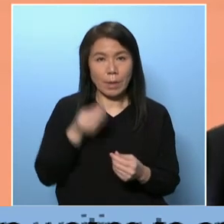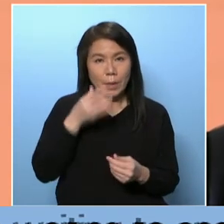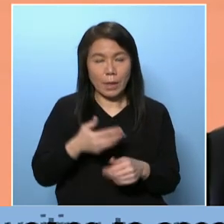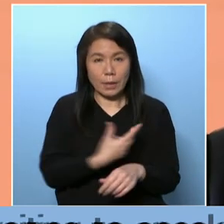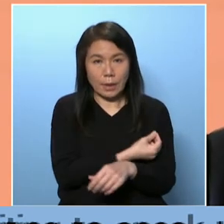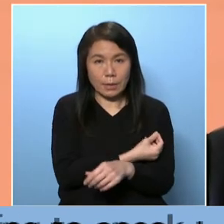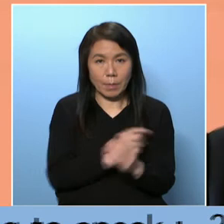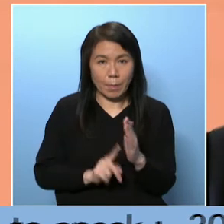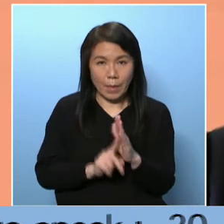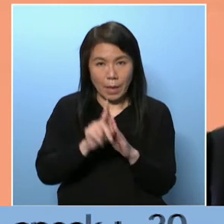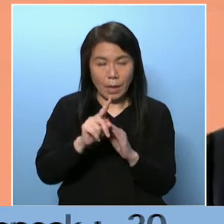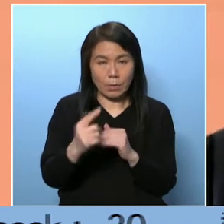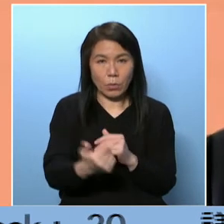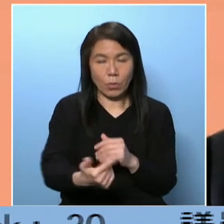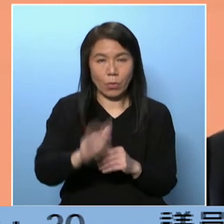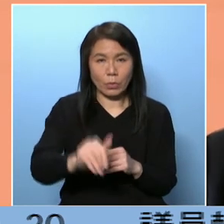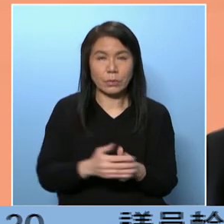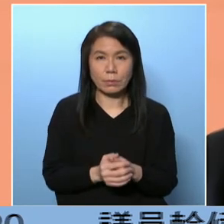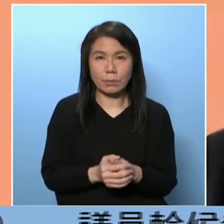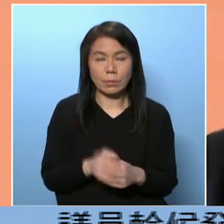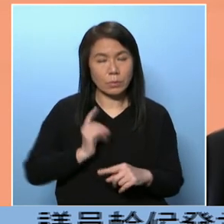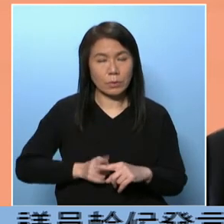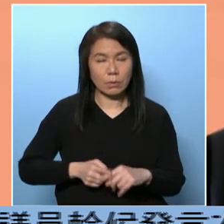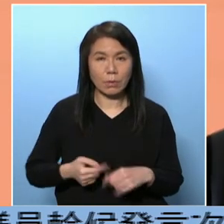And Mr. Nip has been